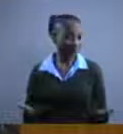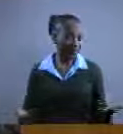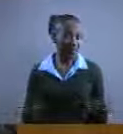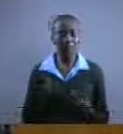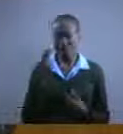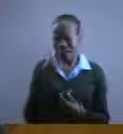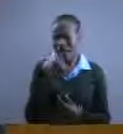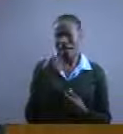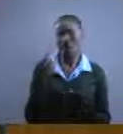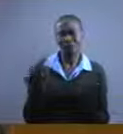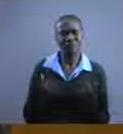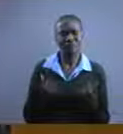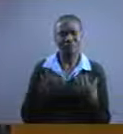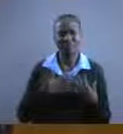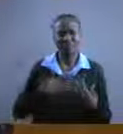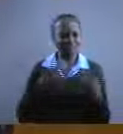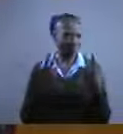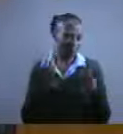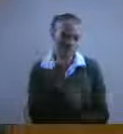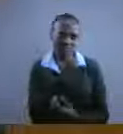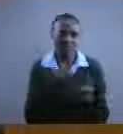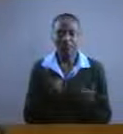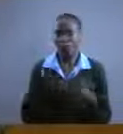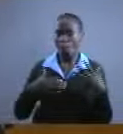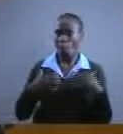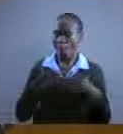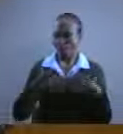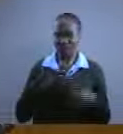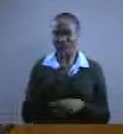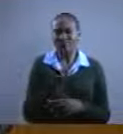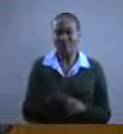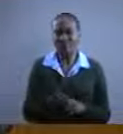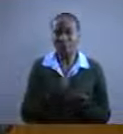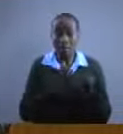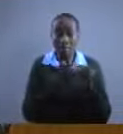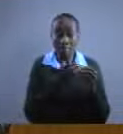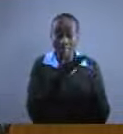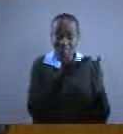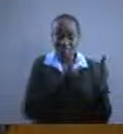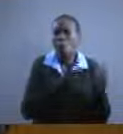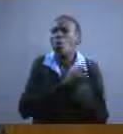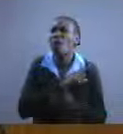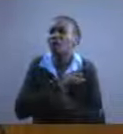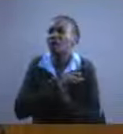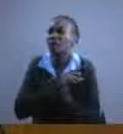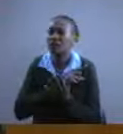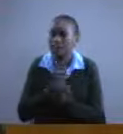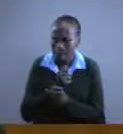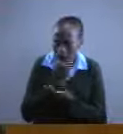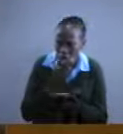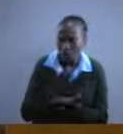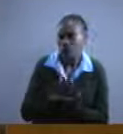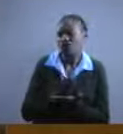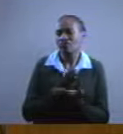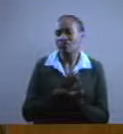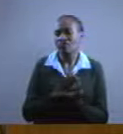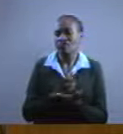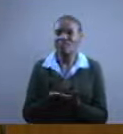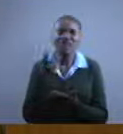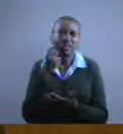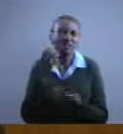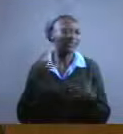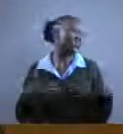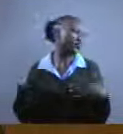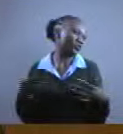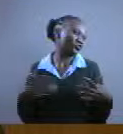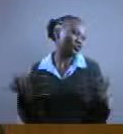so don't worry. The intention of that amendment is to actually ensure that there is easier administration